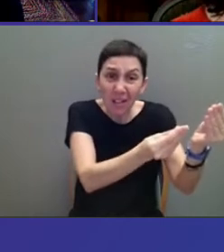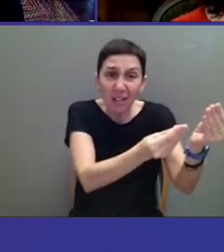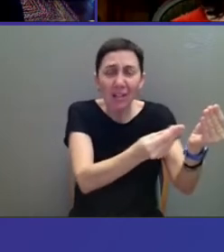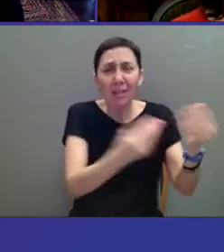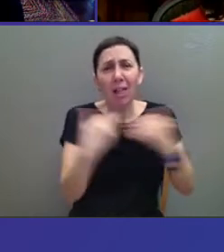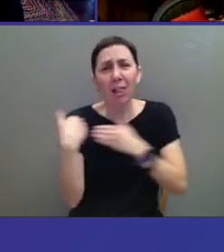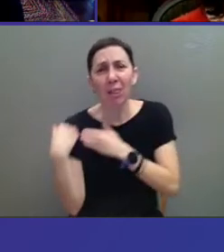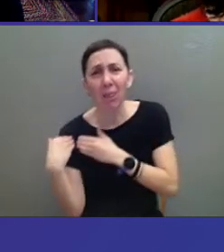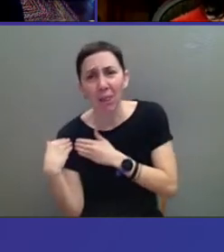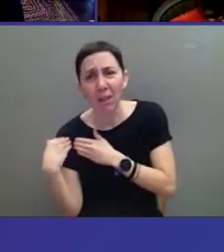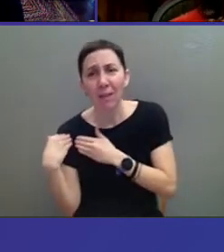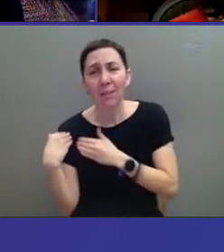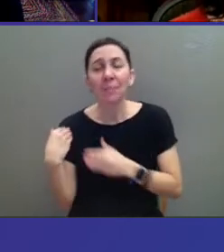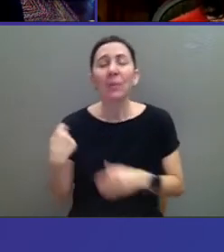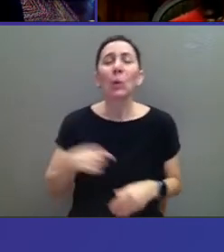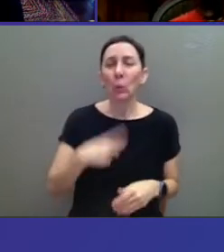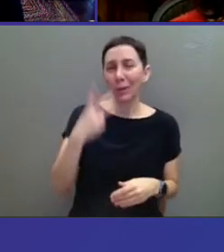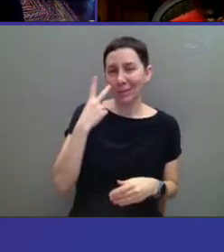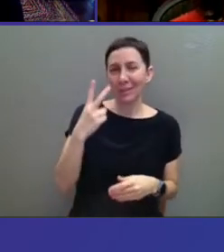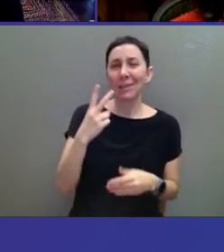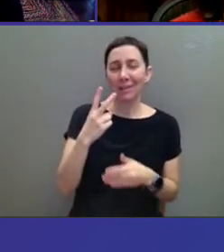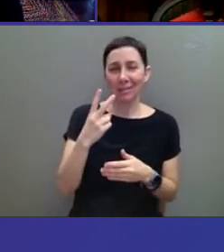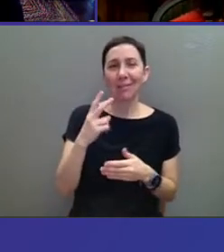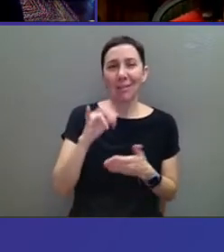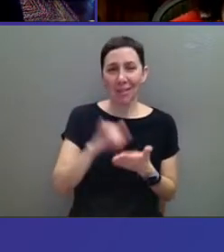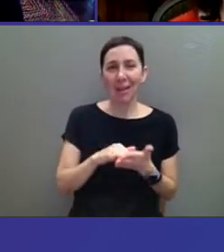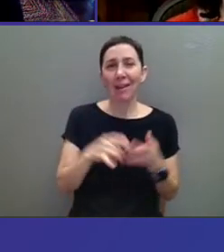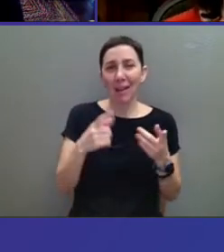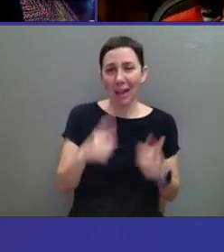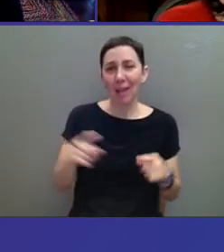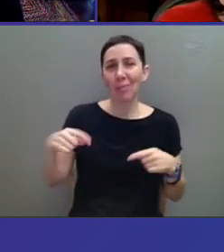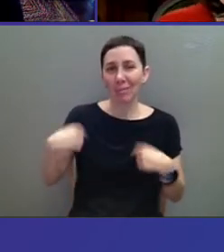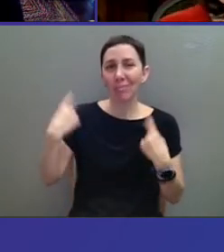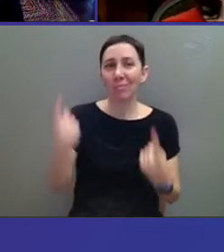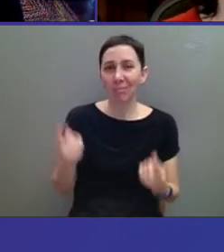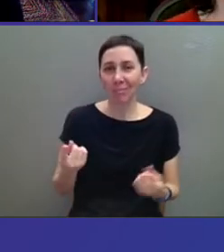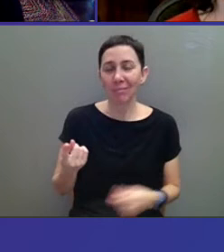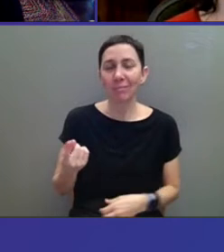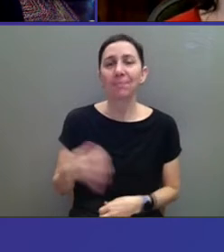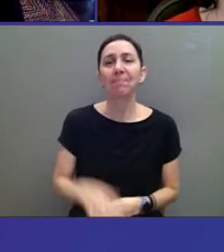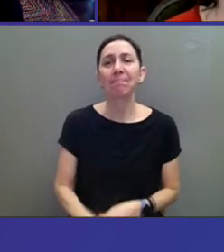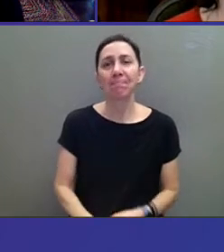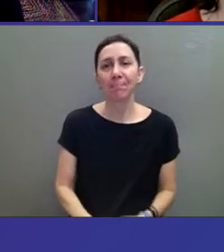that we've seen historically in our sector. And